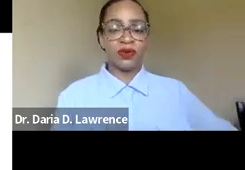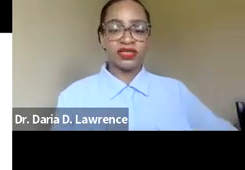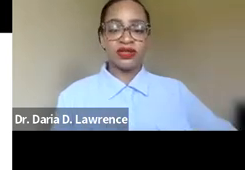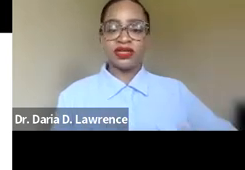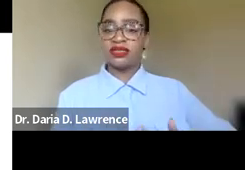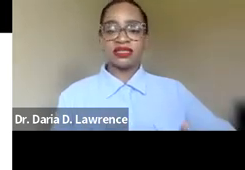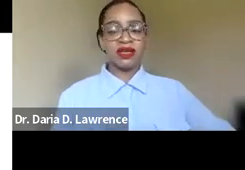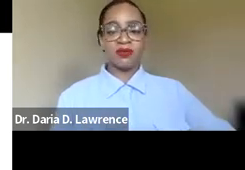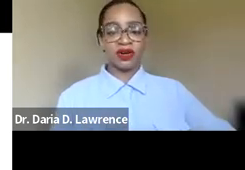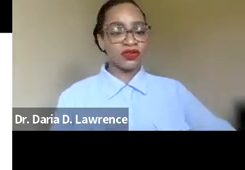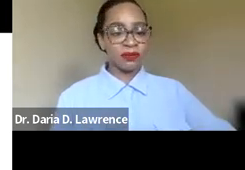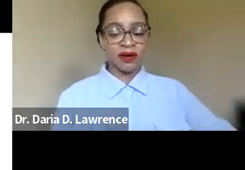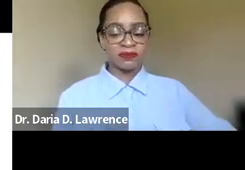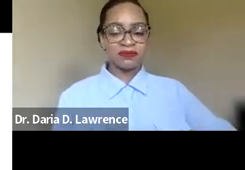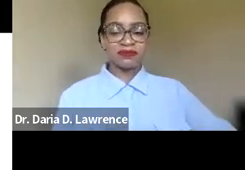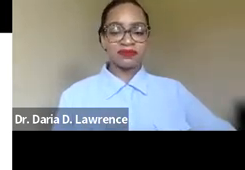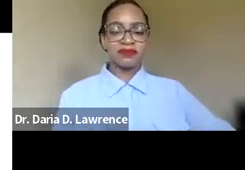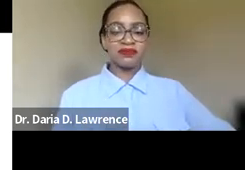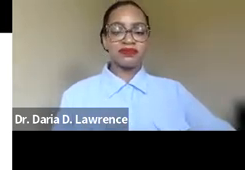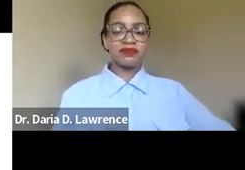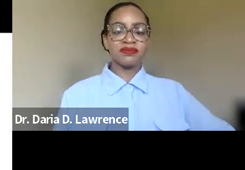it worked for one student doesn't mean it worked for them all.